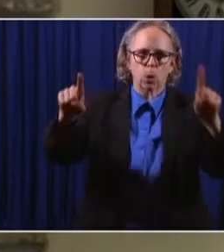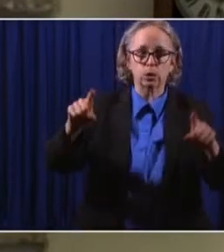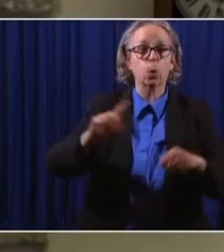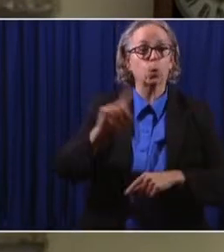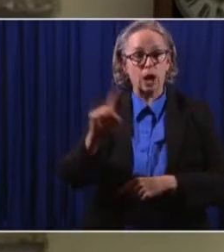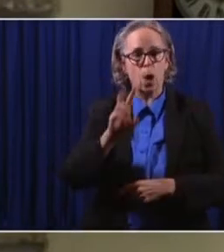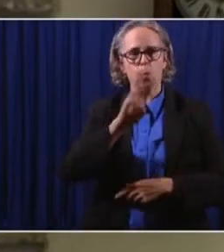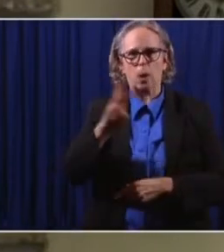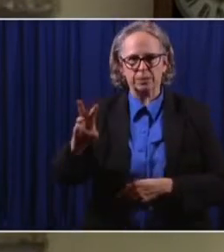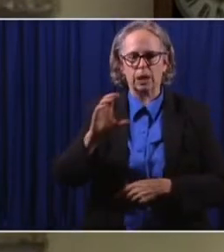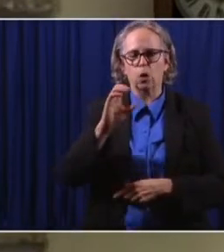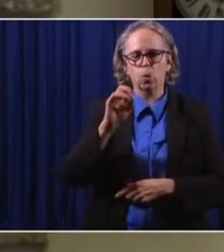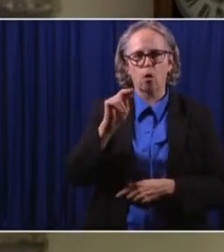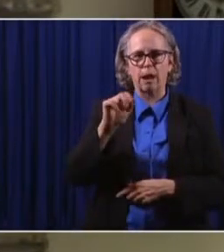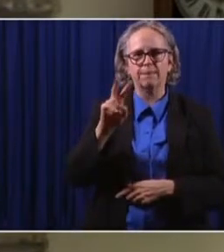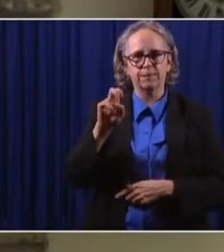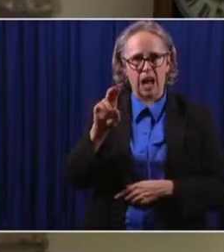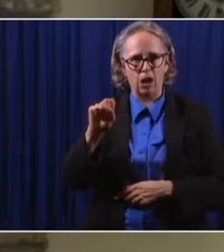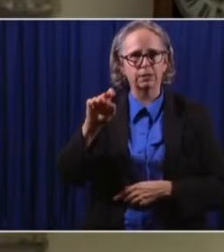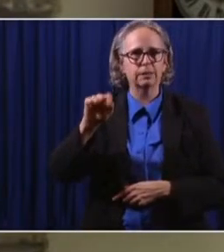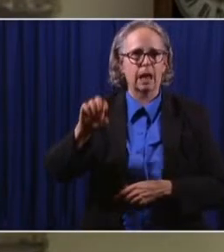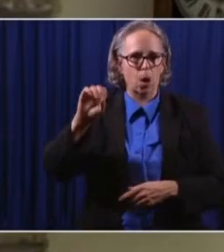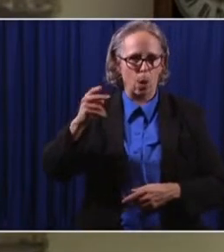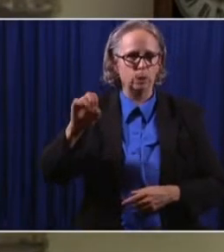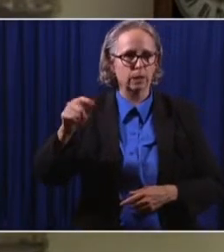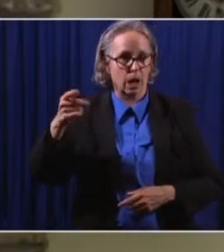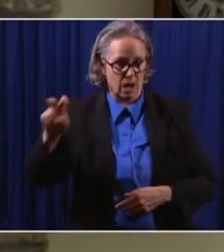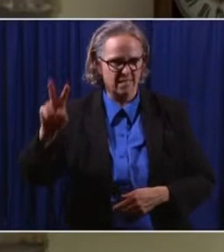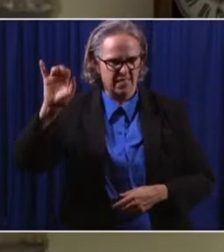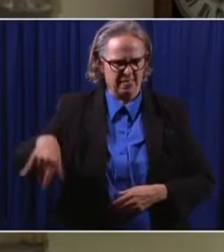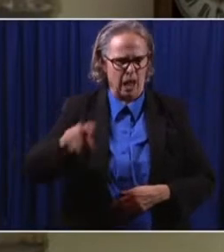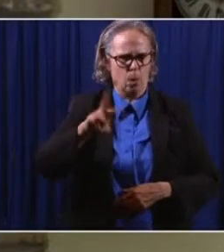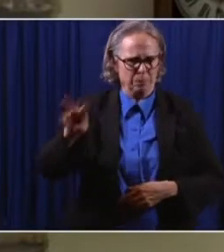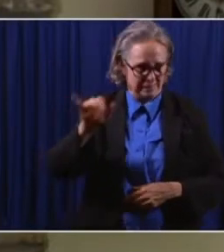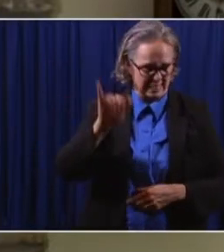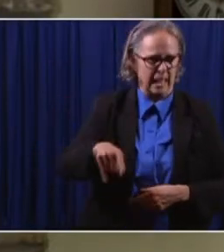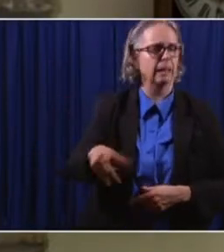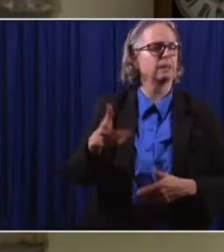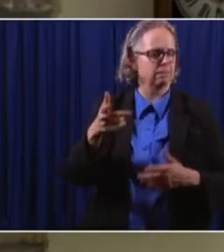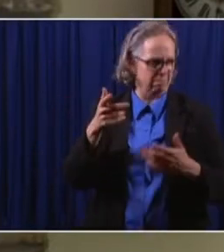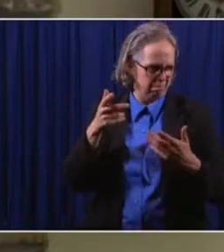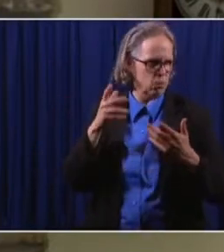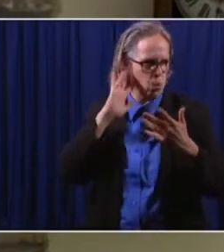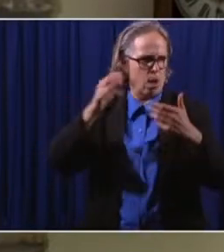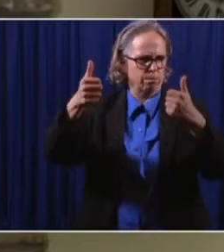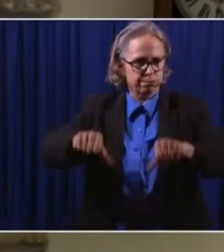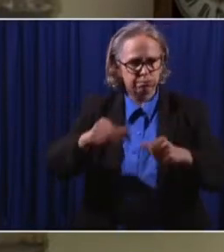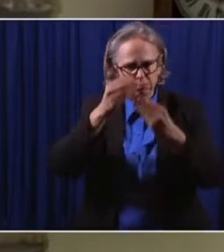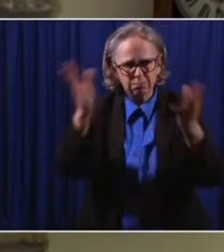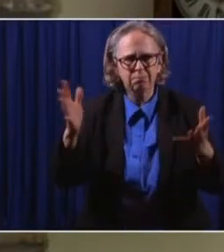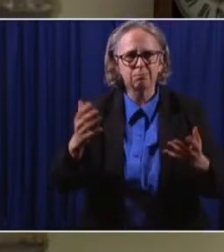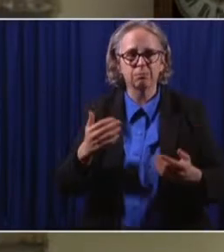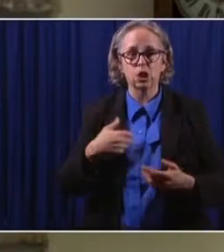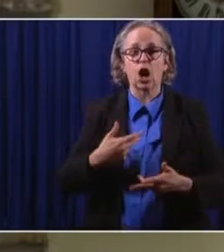it. But let me reiterate a couple of the goals, or 3 of the goals that we